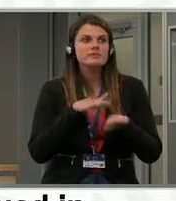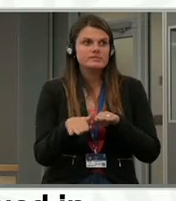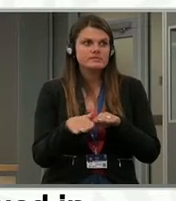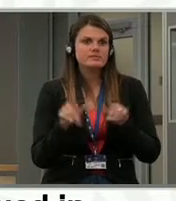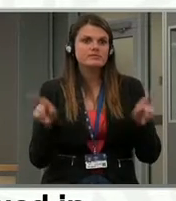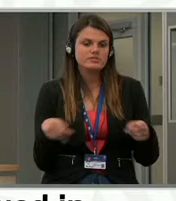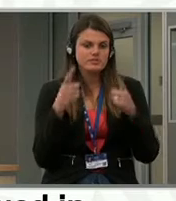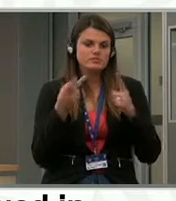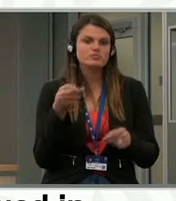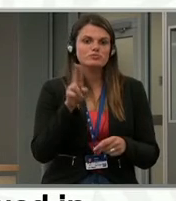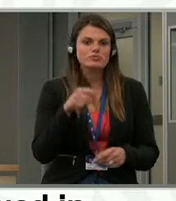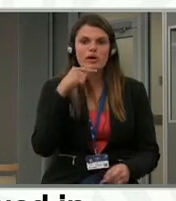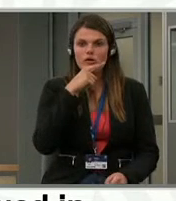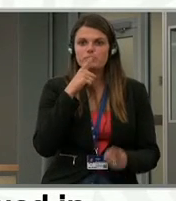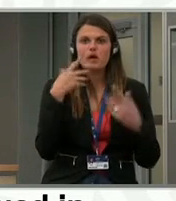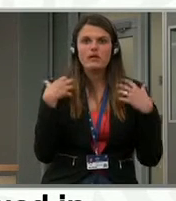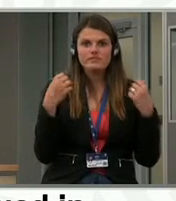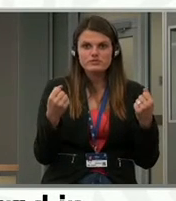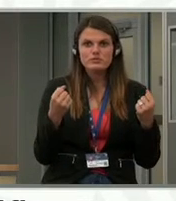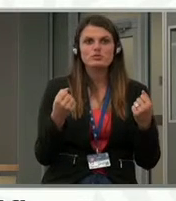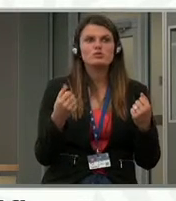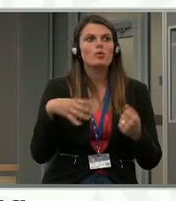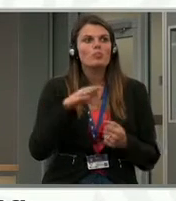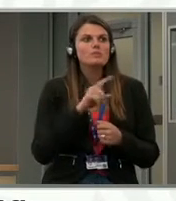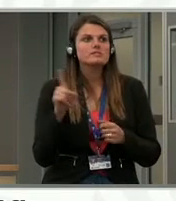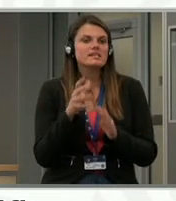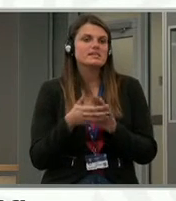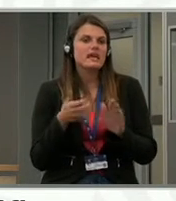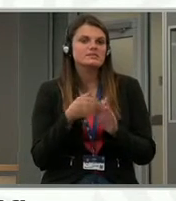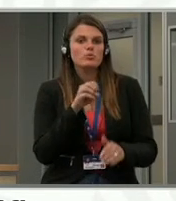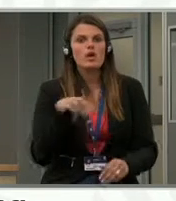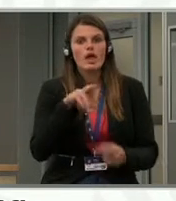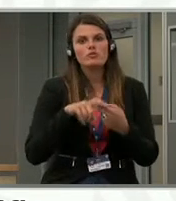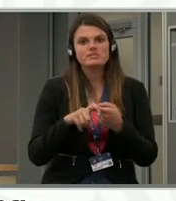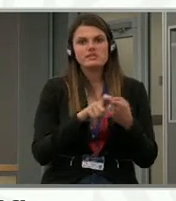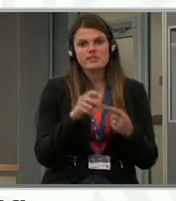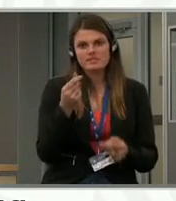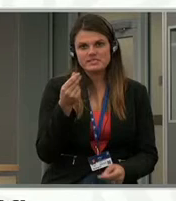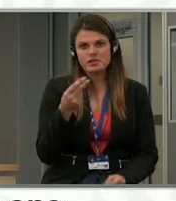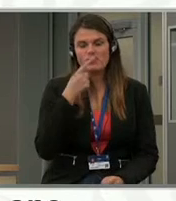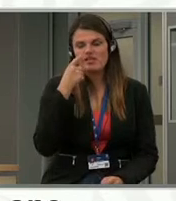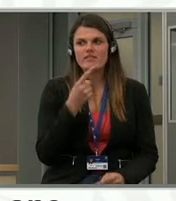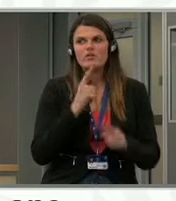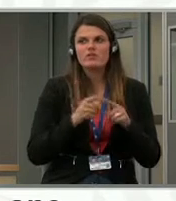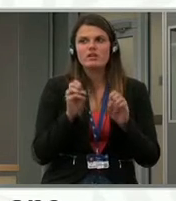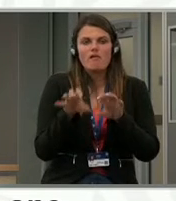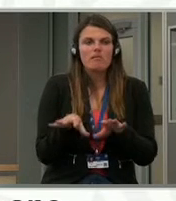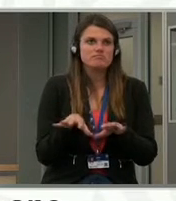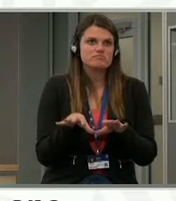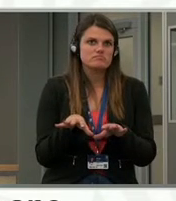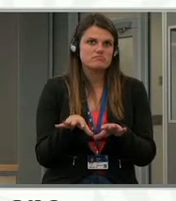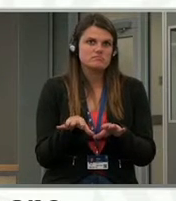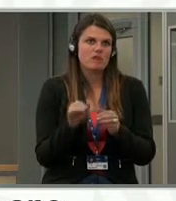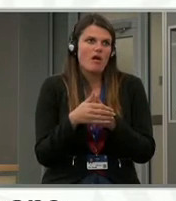with promoting social inclusion, solidarity and cohesion. No one should be left behind. Also, the Youth